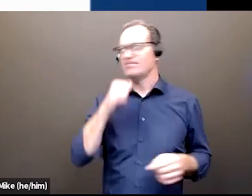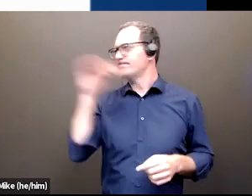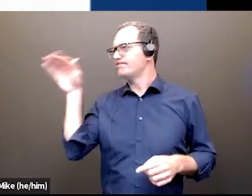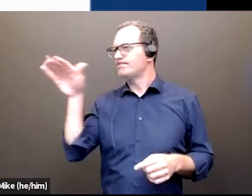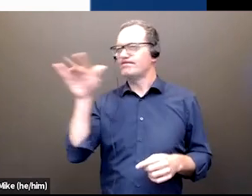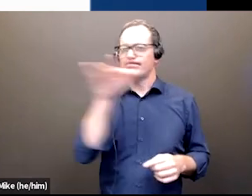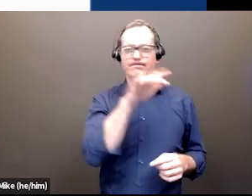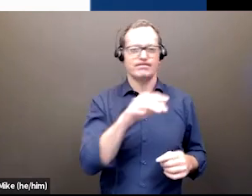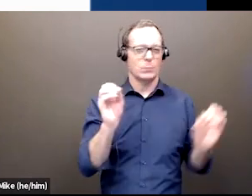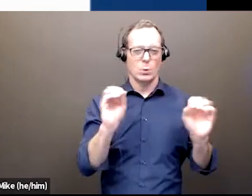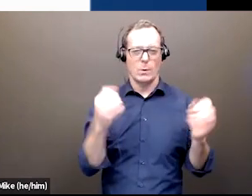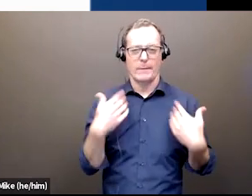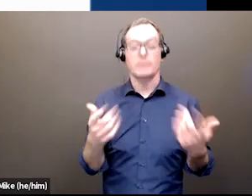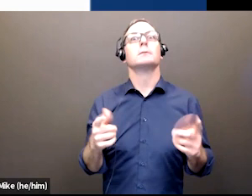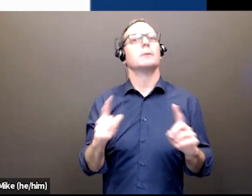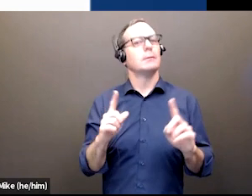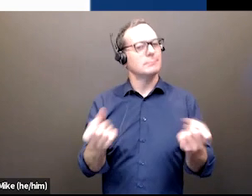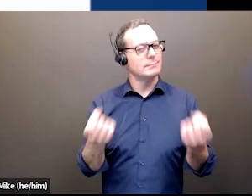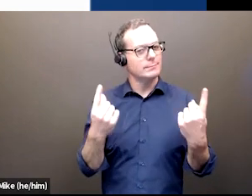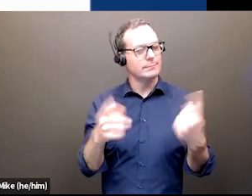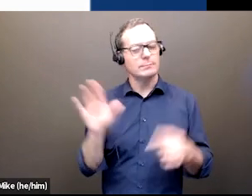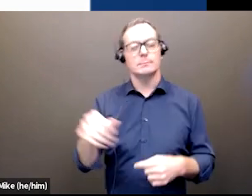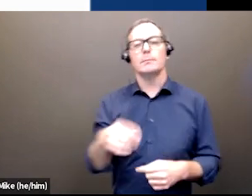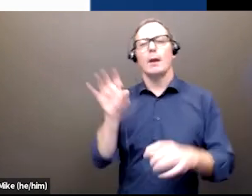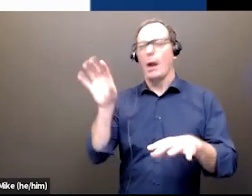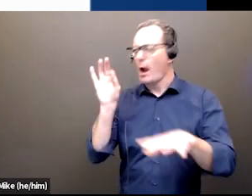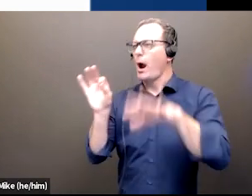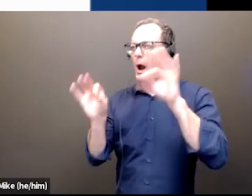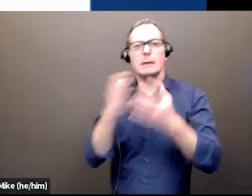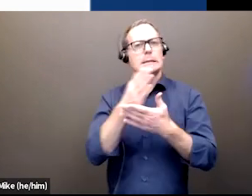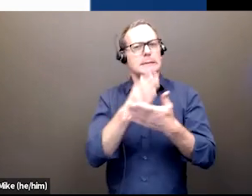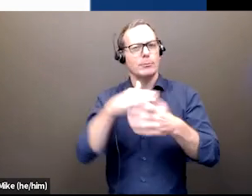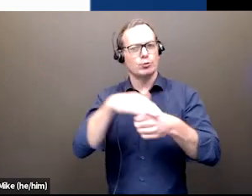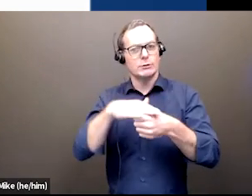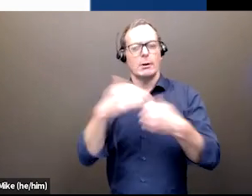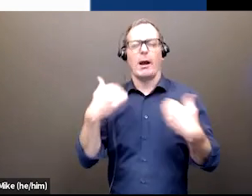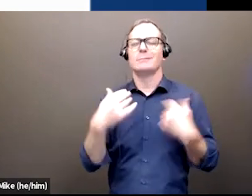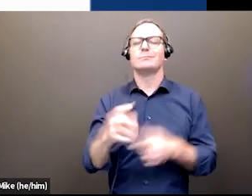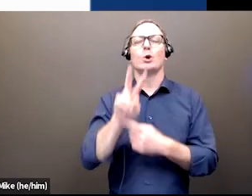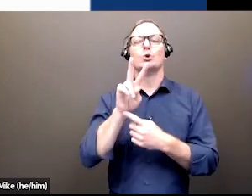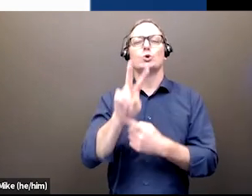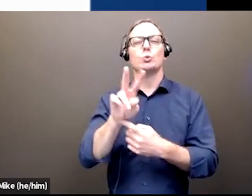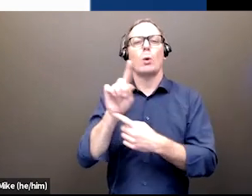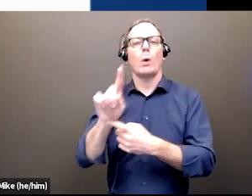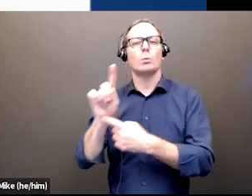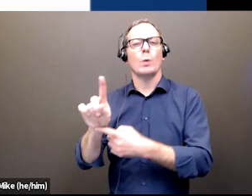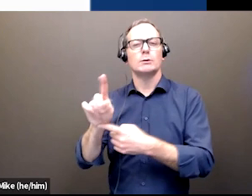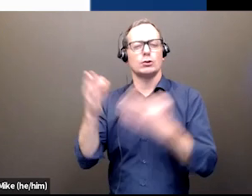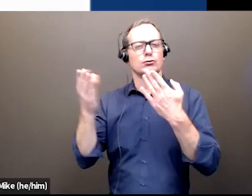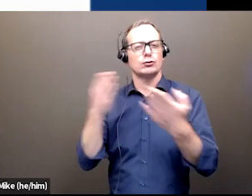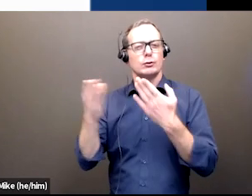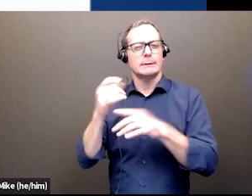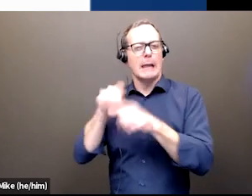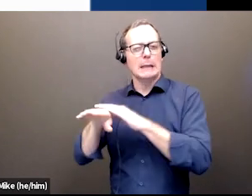a network of 211 community information services across the country that are